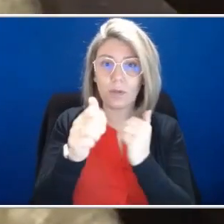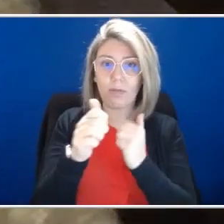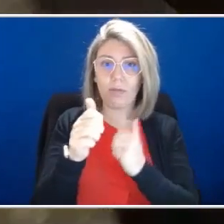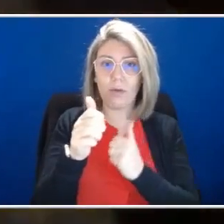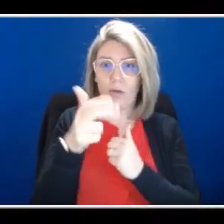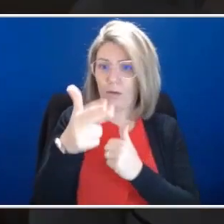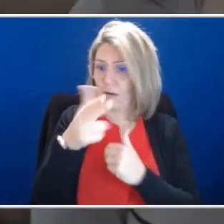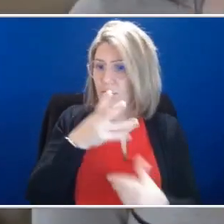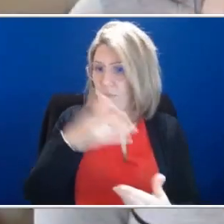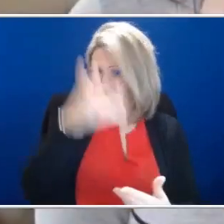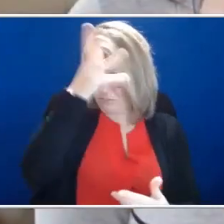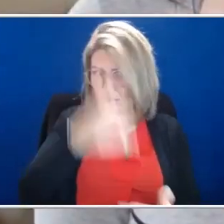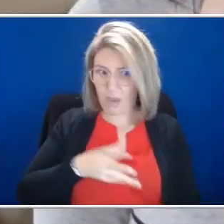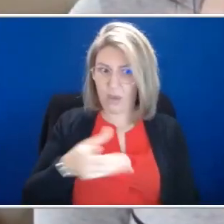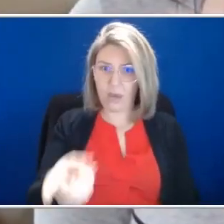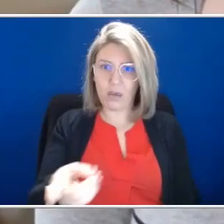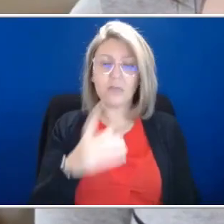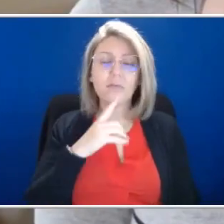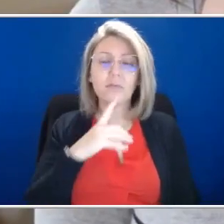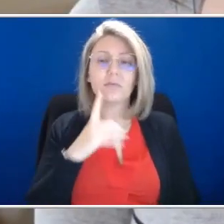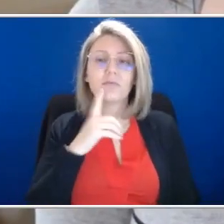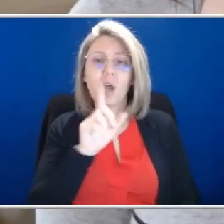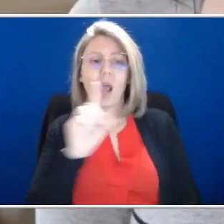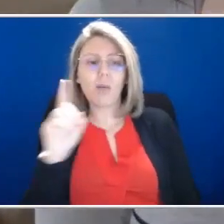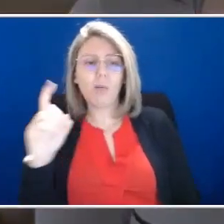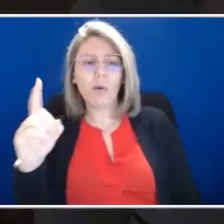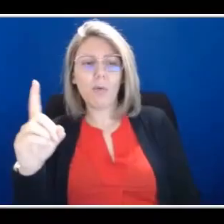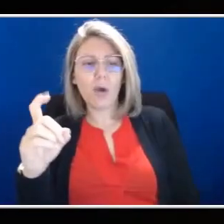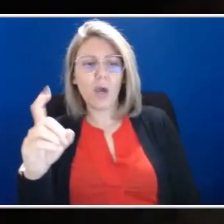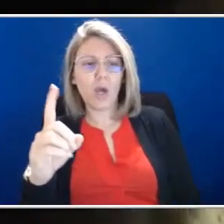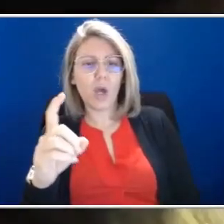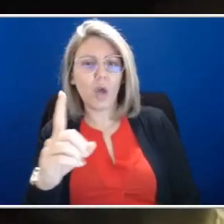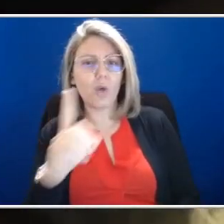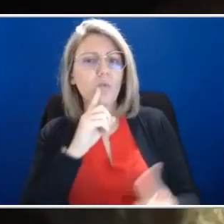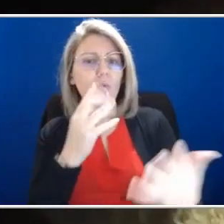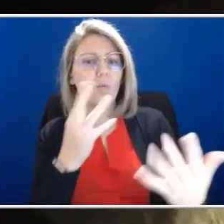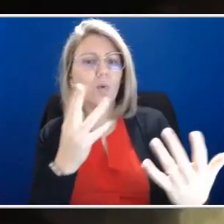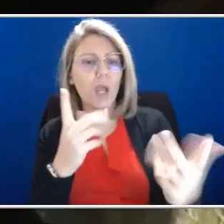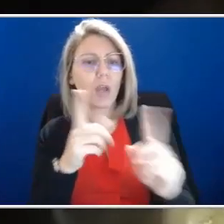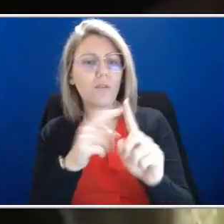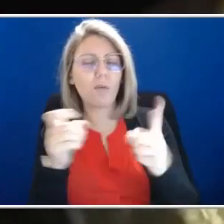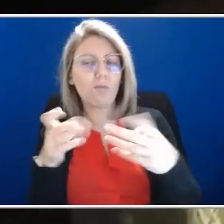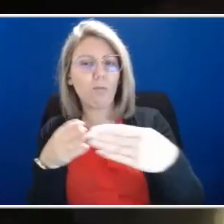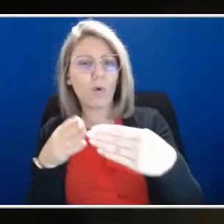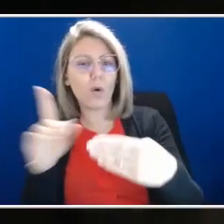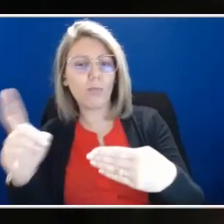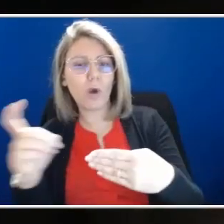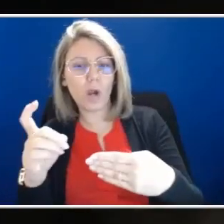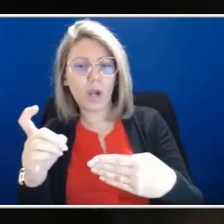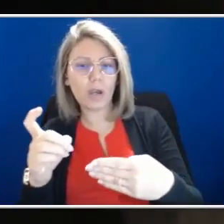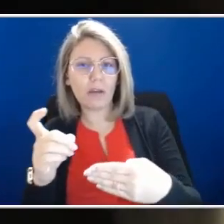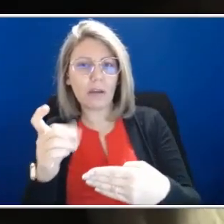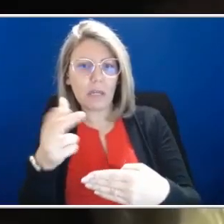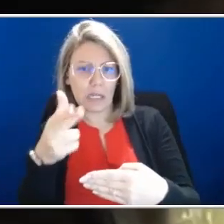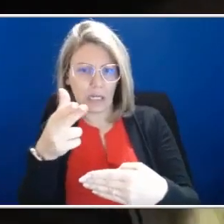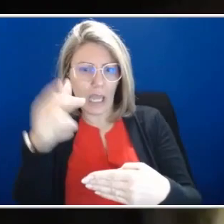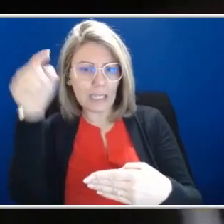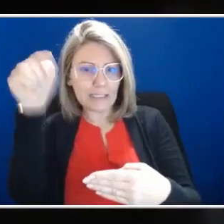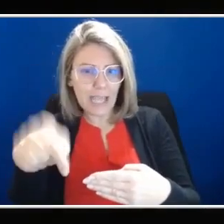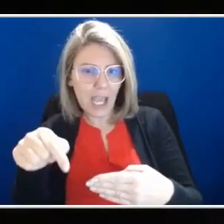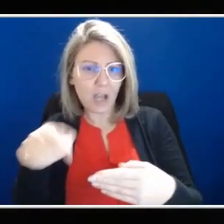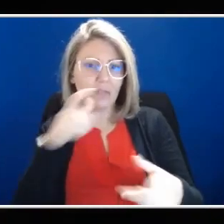was just waiting for the first officer to step around from the corner. Put the gun down. And started shooting at me. Put the gun